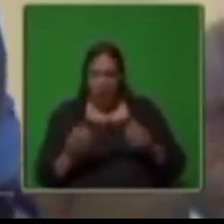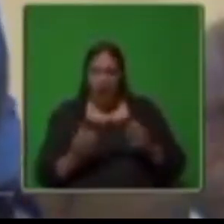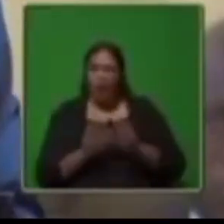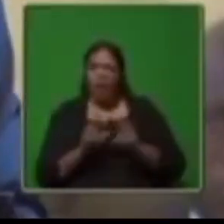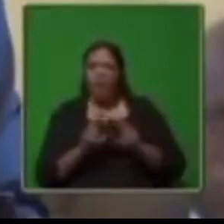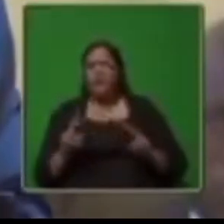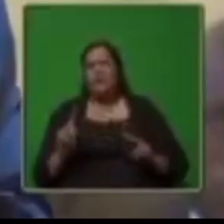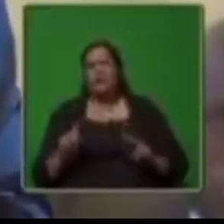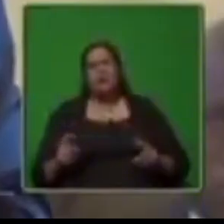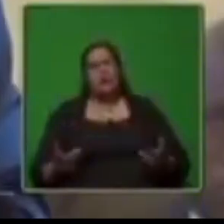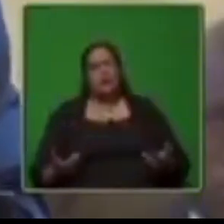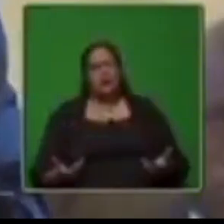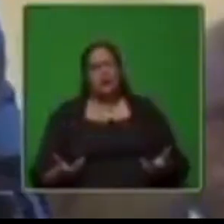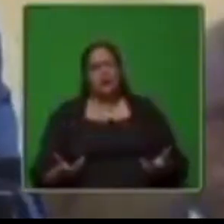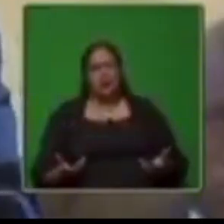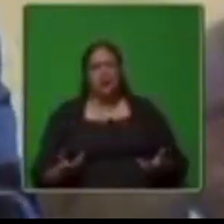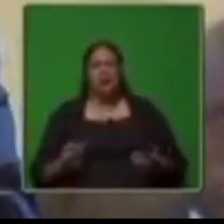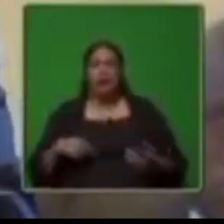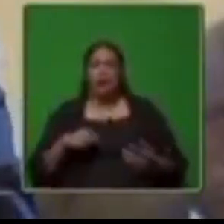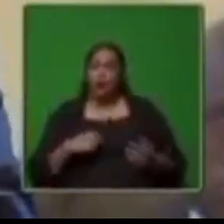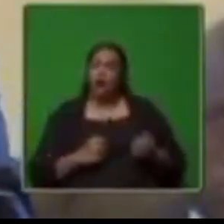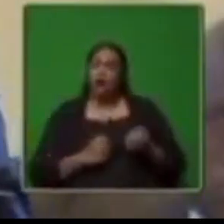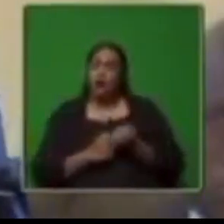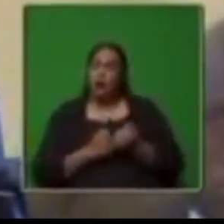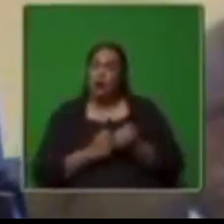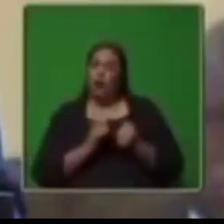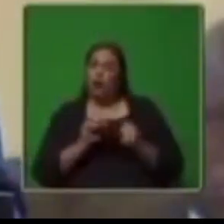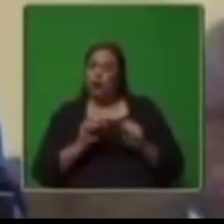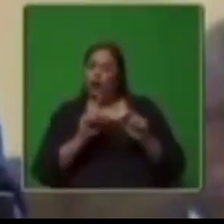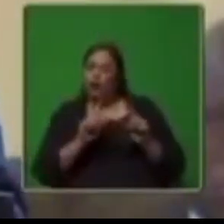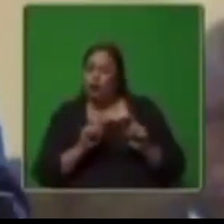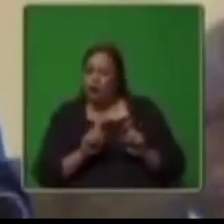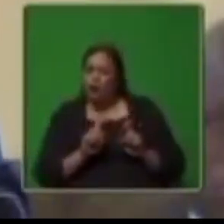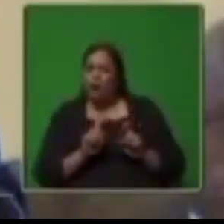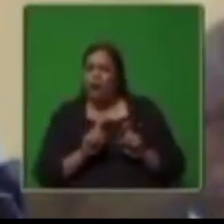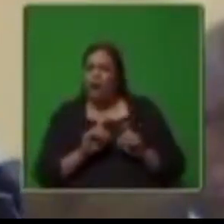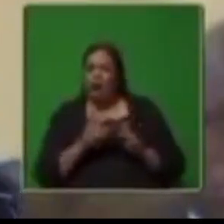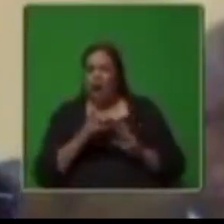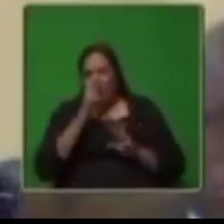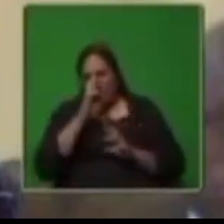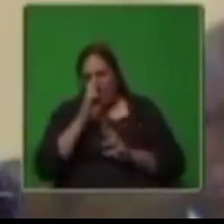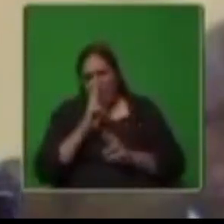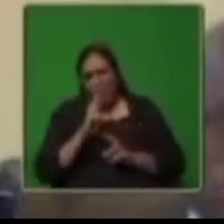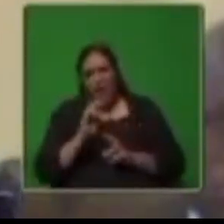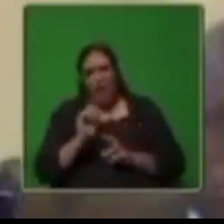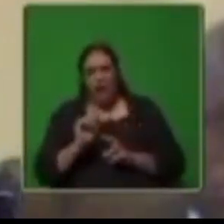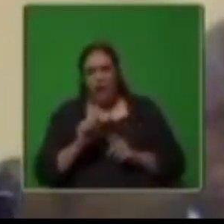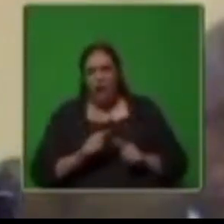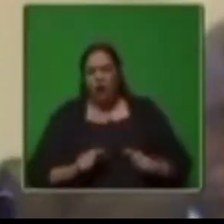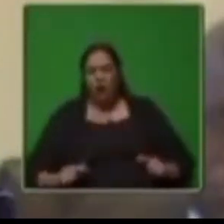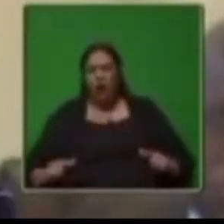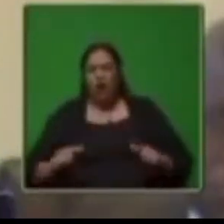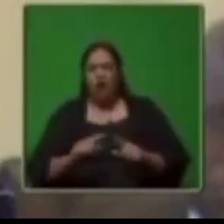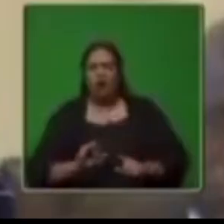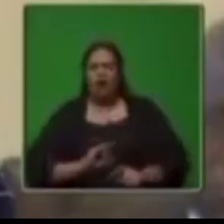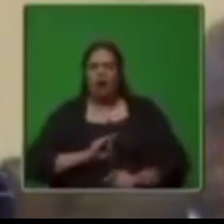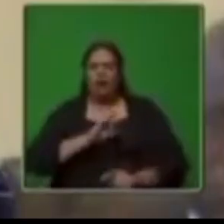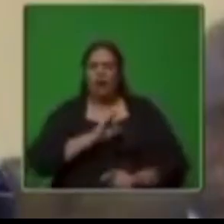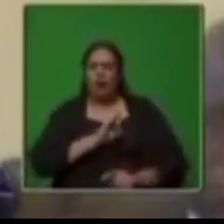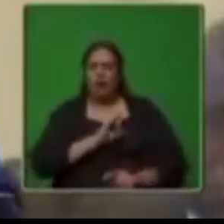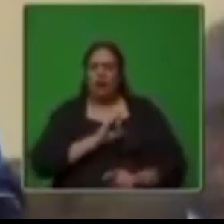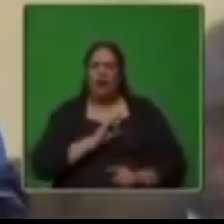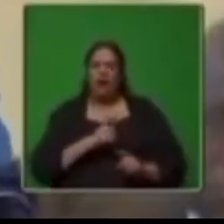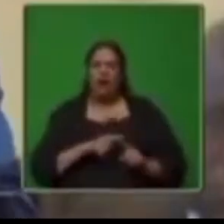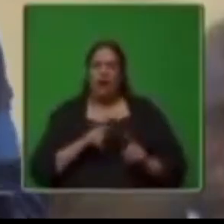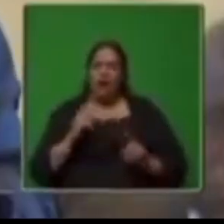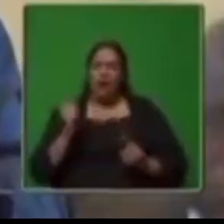peaceful means. We support the principle of respect of the territorial integrity and sovereignty